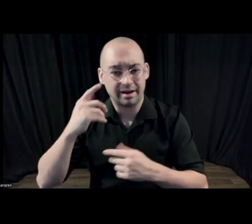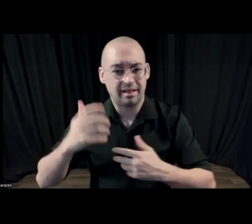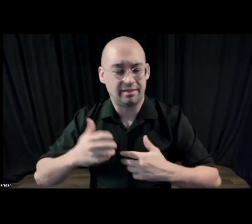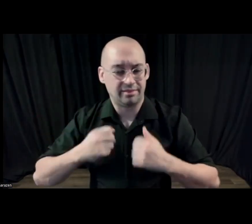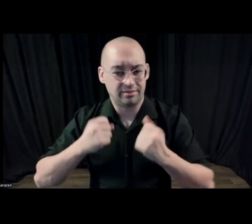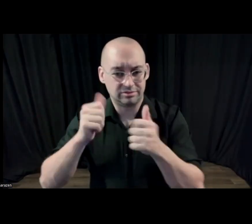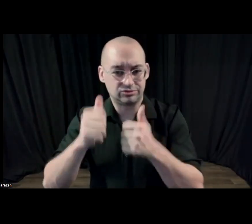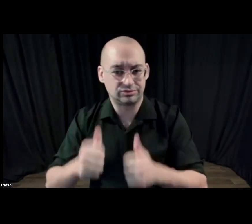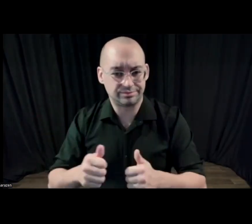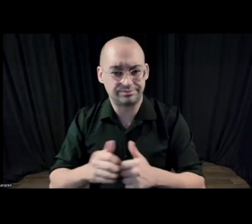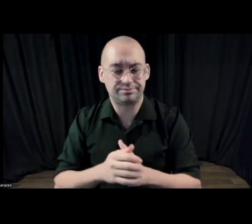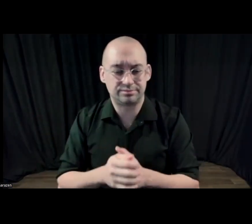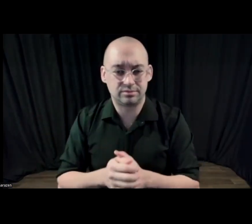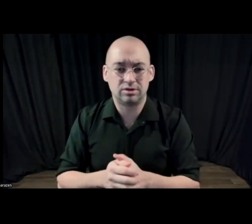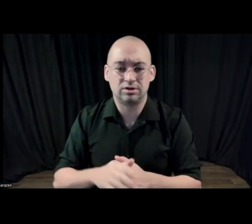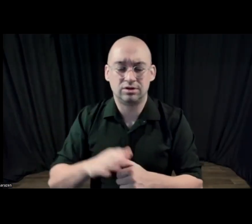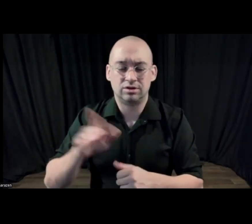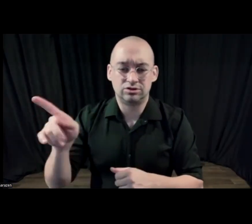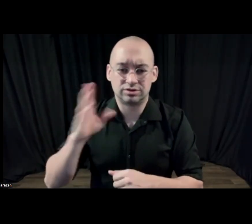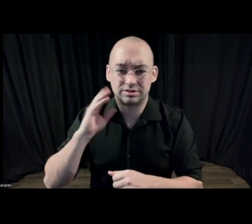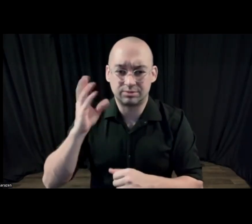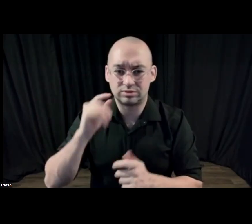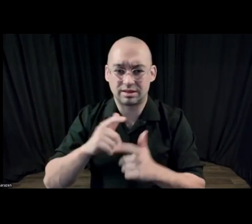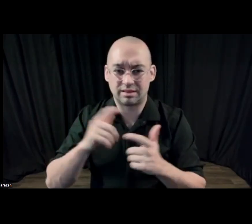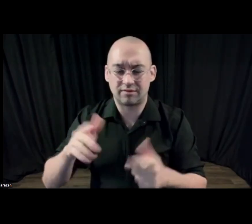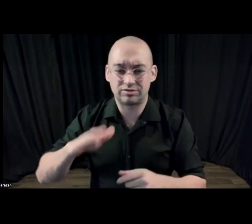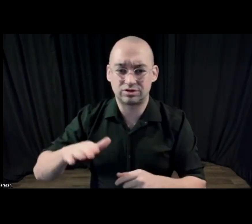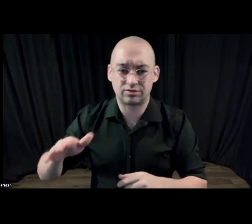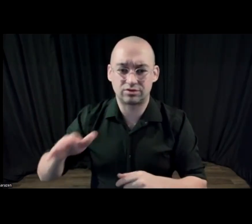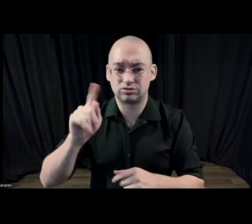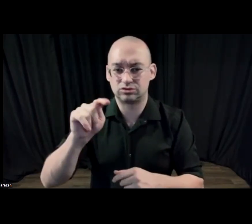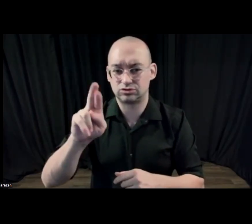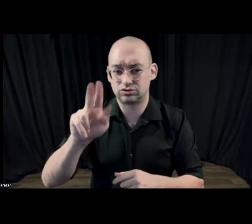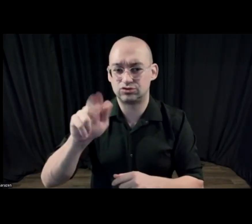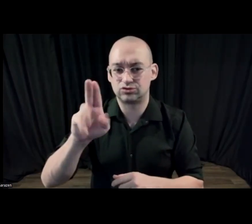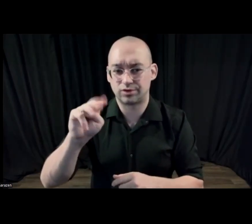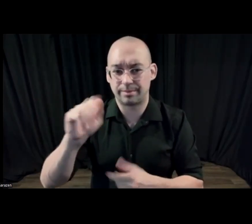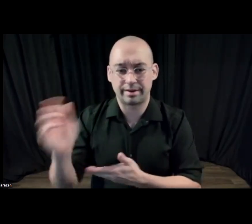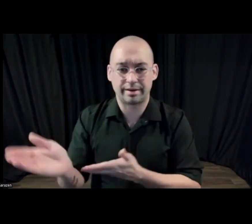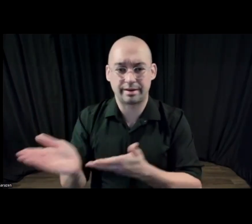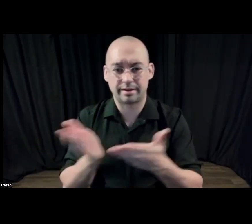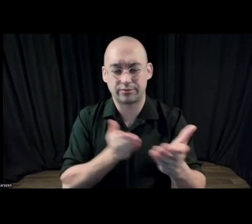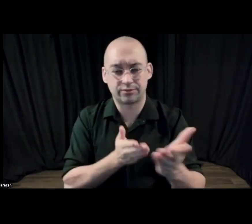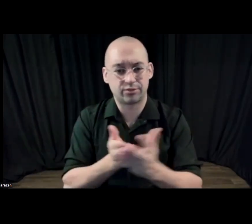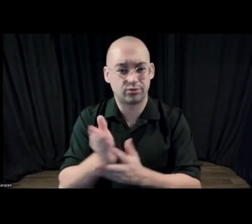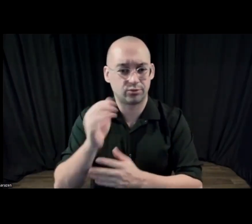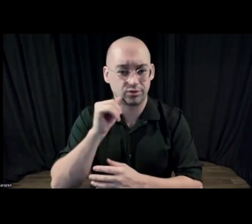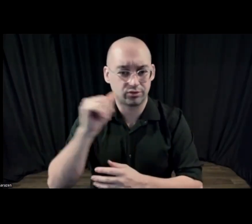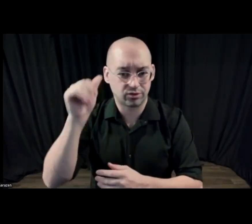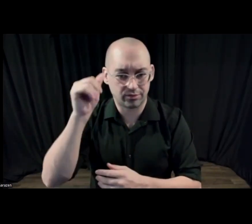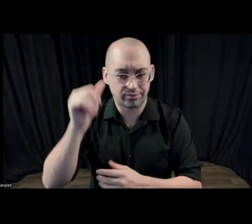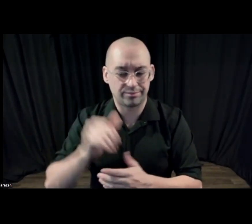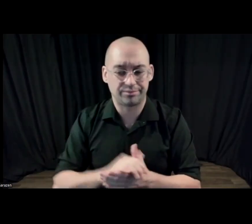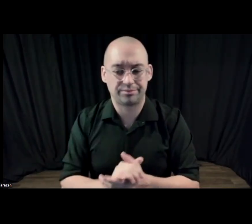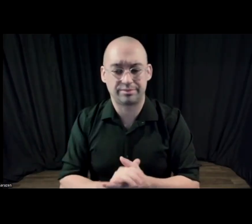a lot of childhood trauma that has, carried through adulthood and